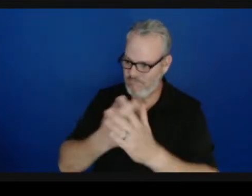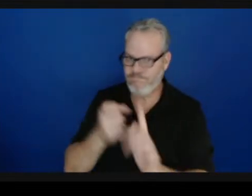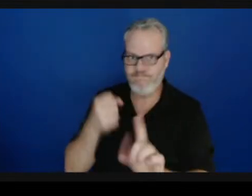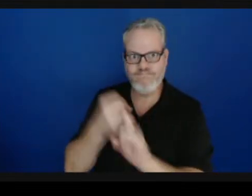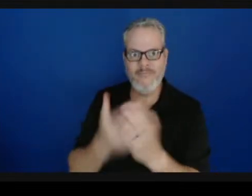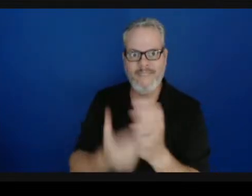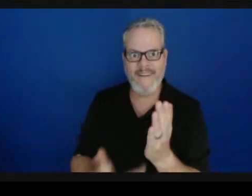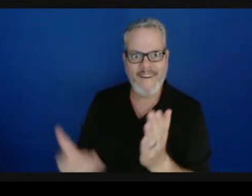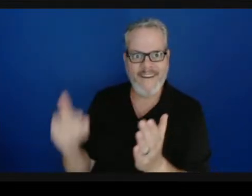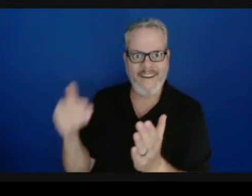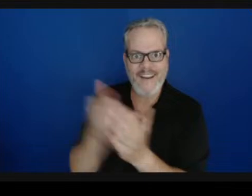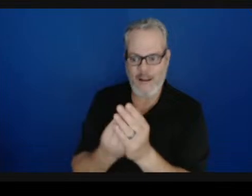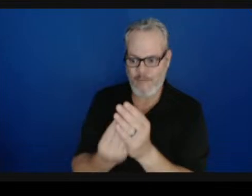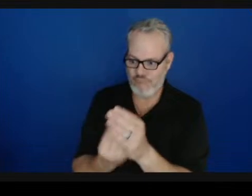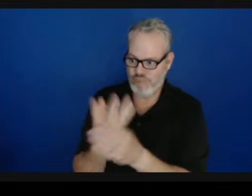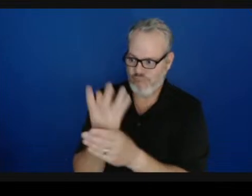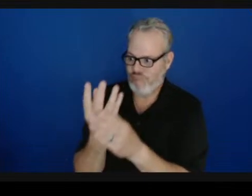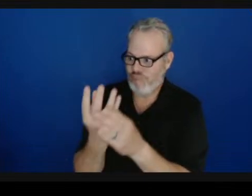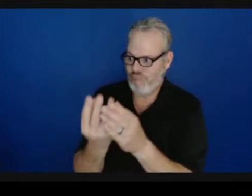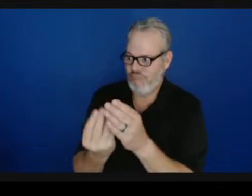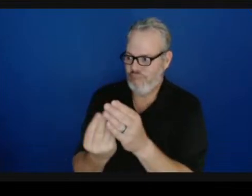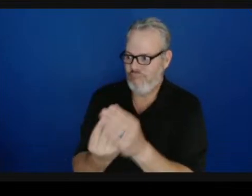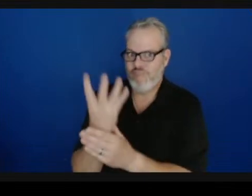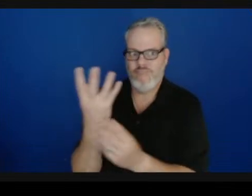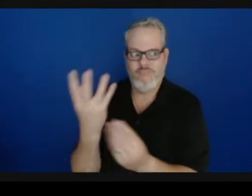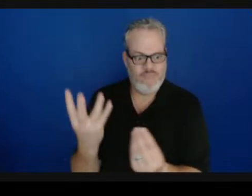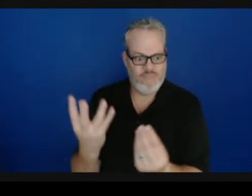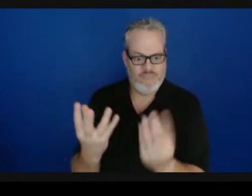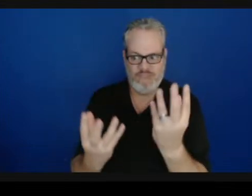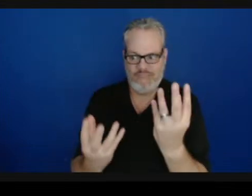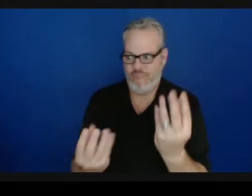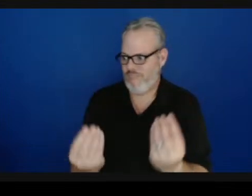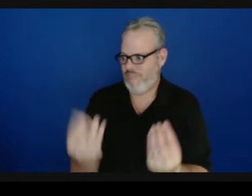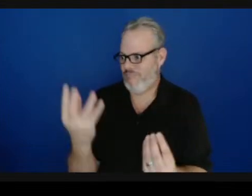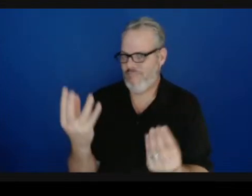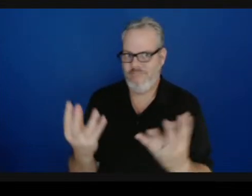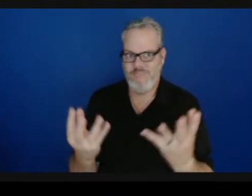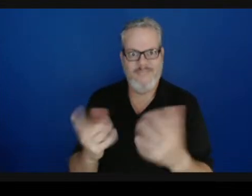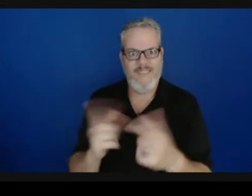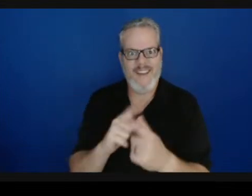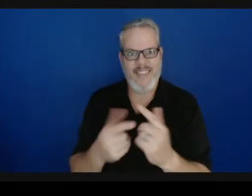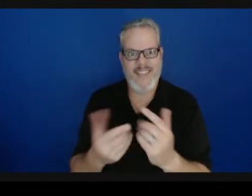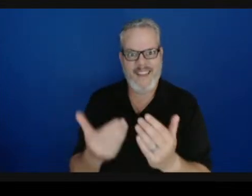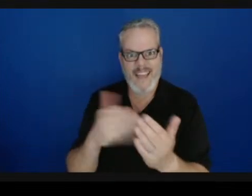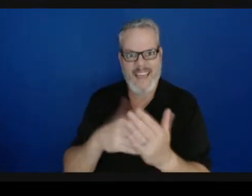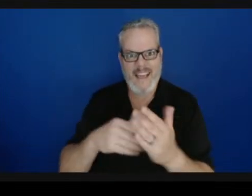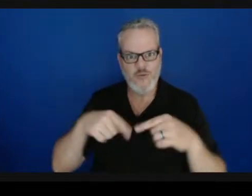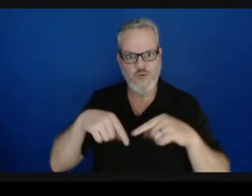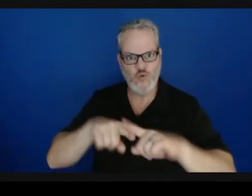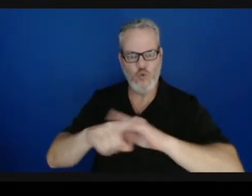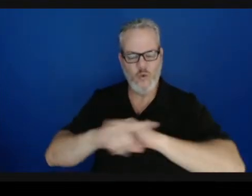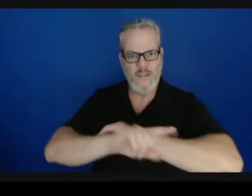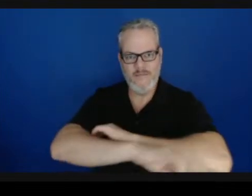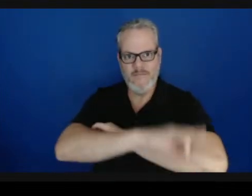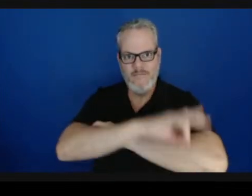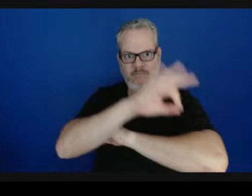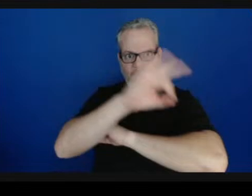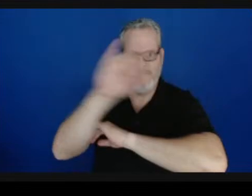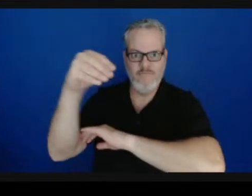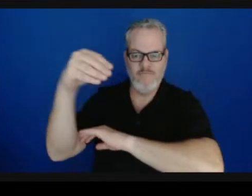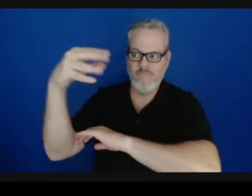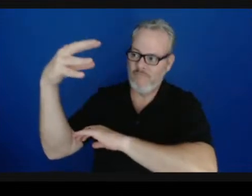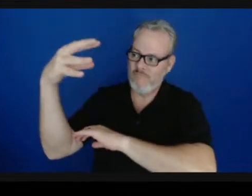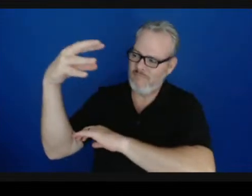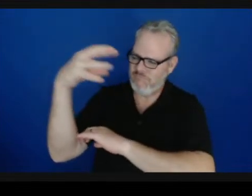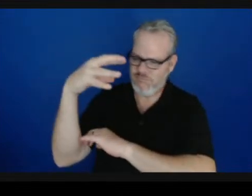and then it switches to day and the old channels has the lava in it. I don't know, just the sequence of that camera in the morning